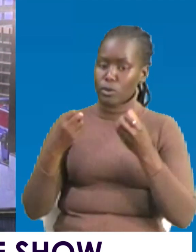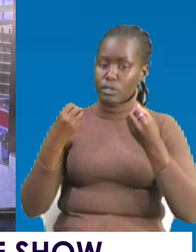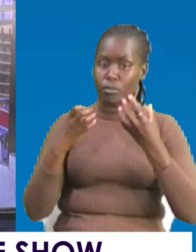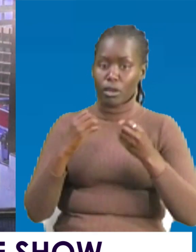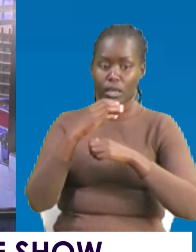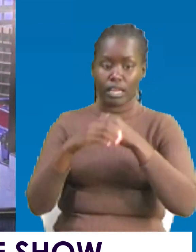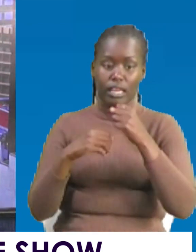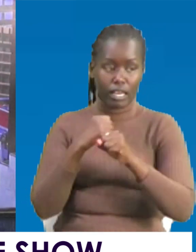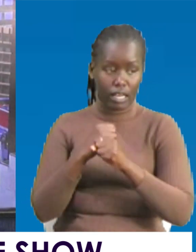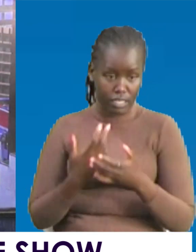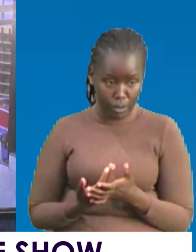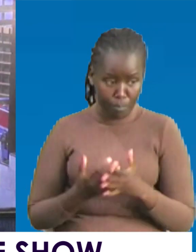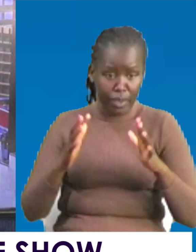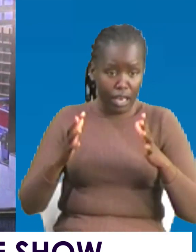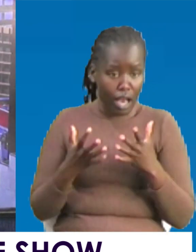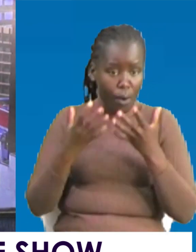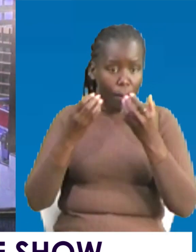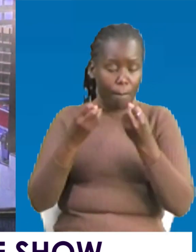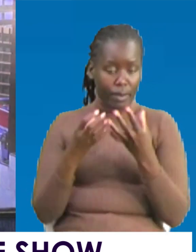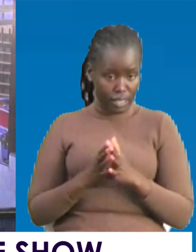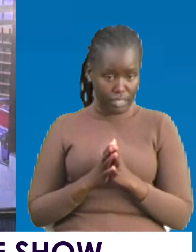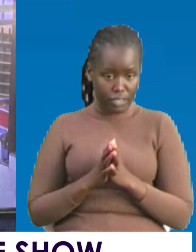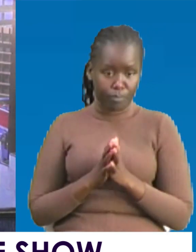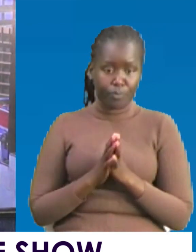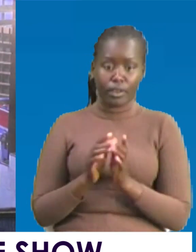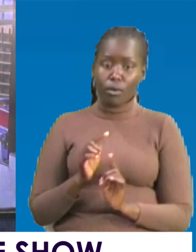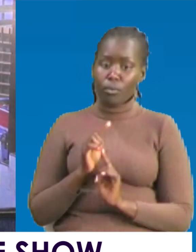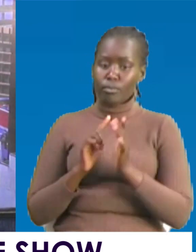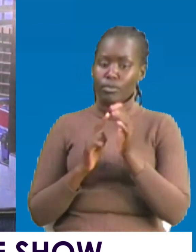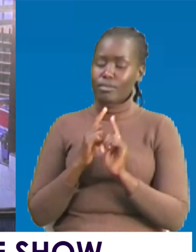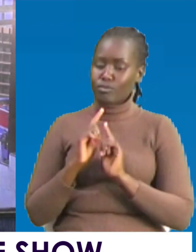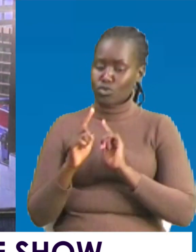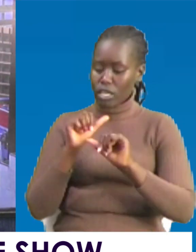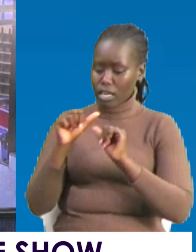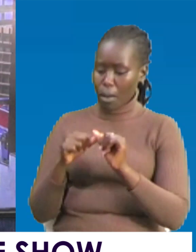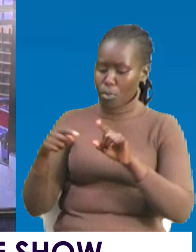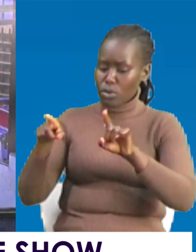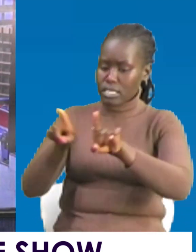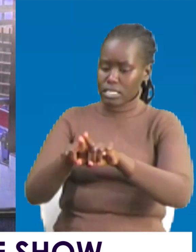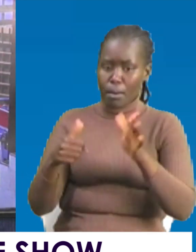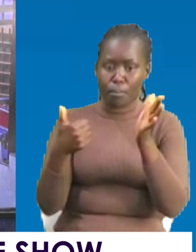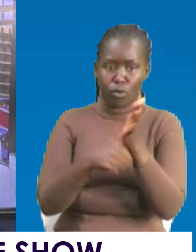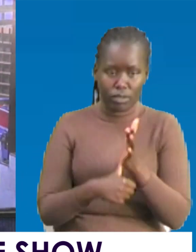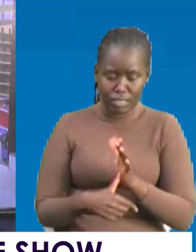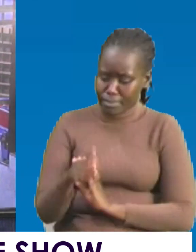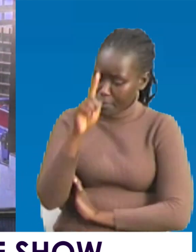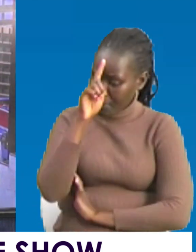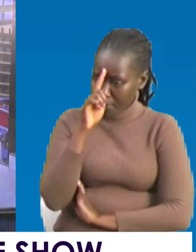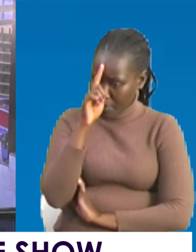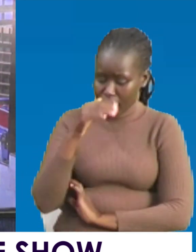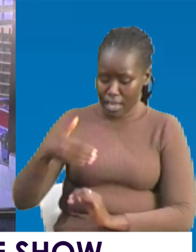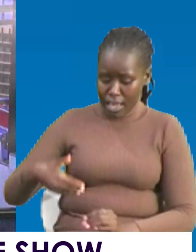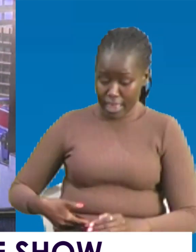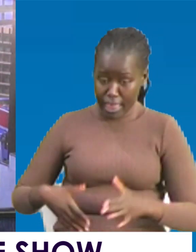1963 to date. How many years are those? We are still addressing the same problems? Come on. Seriously?